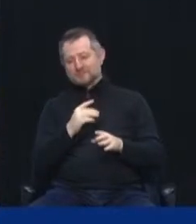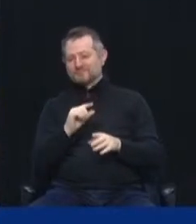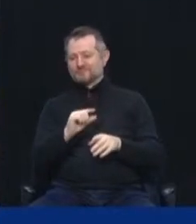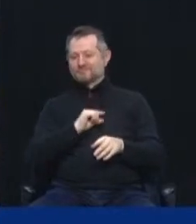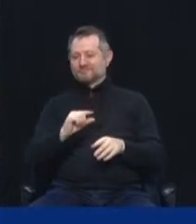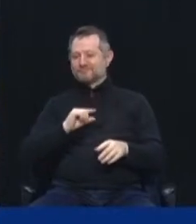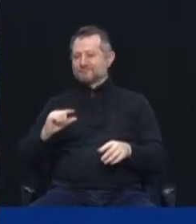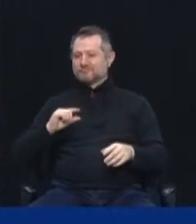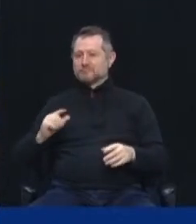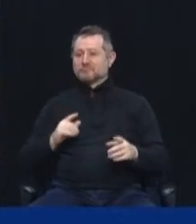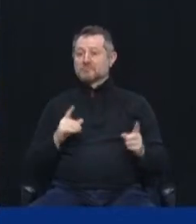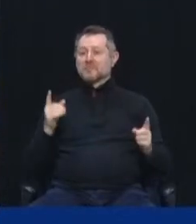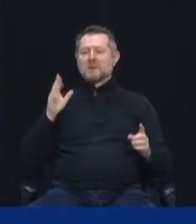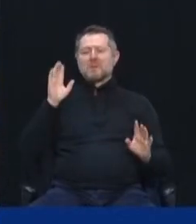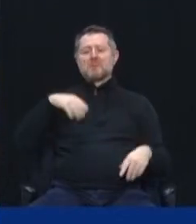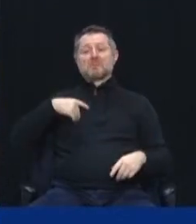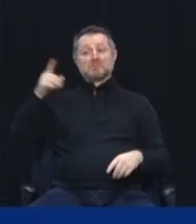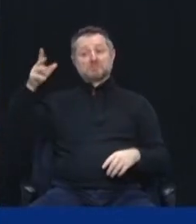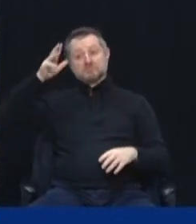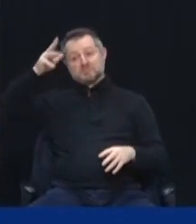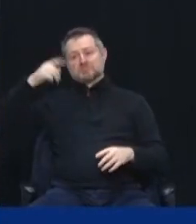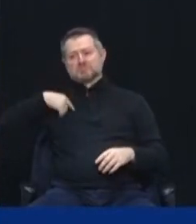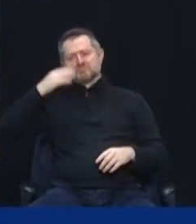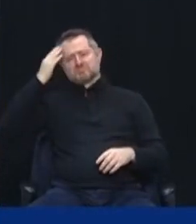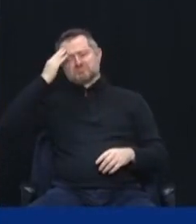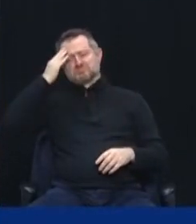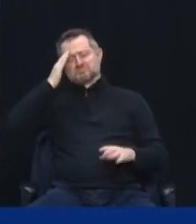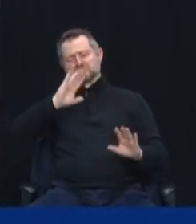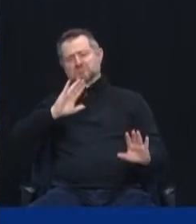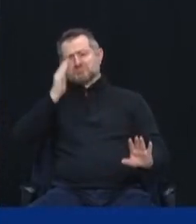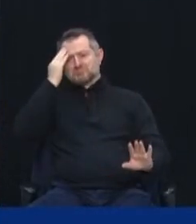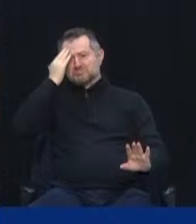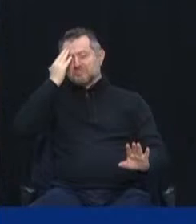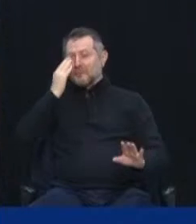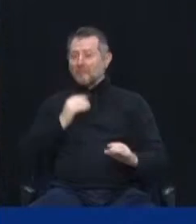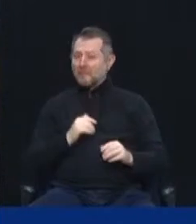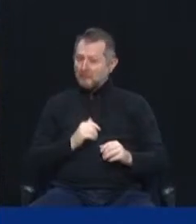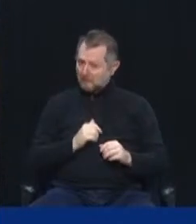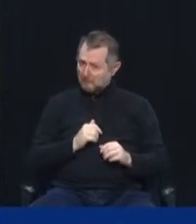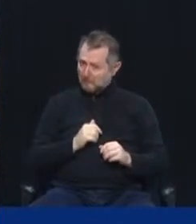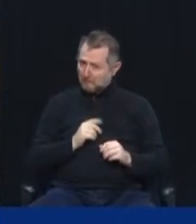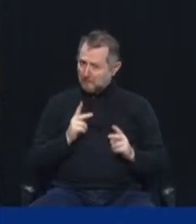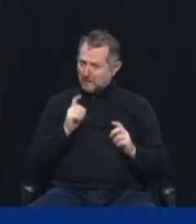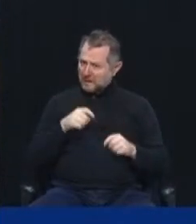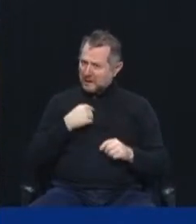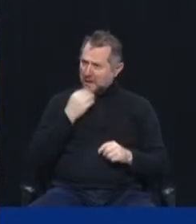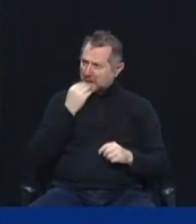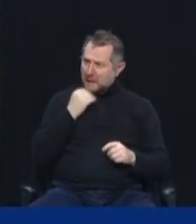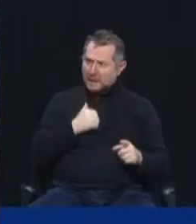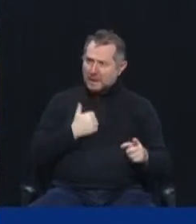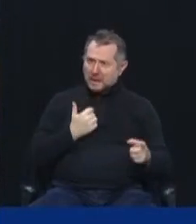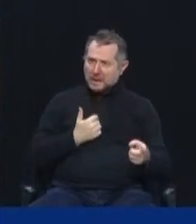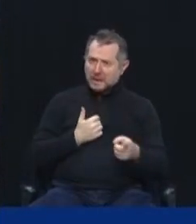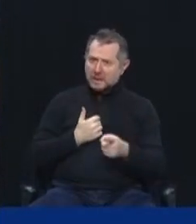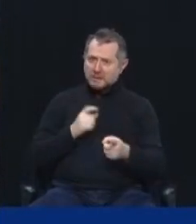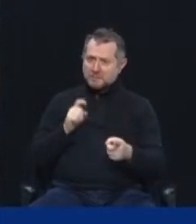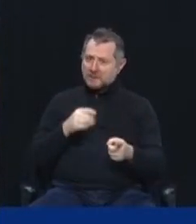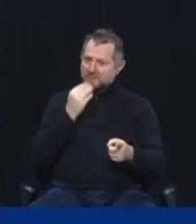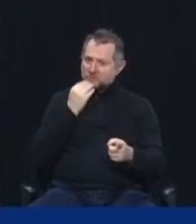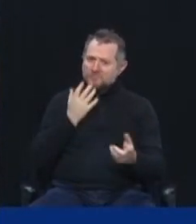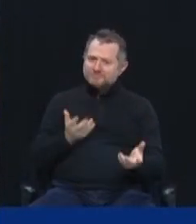And he said, I know. But people have to eat. People have to eat.